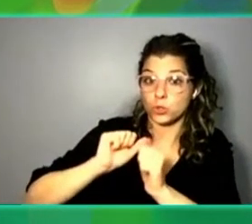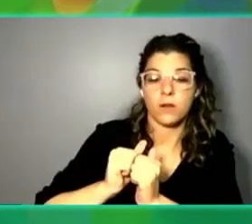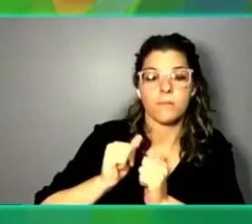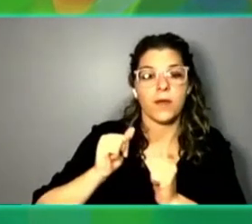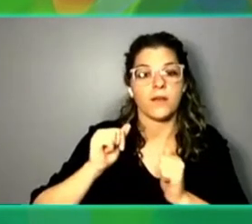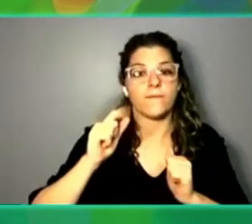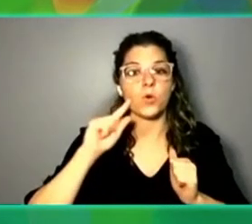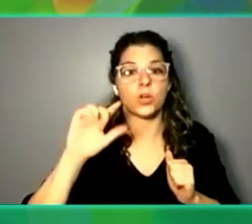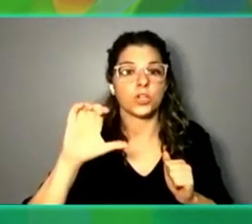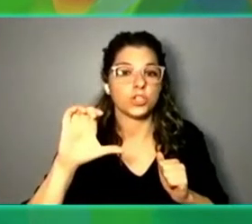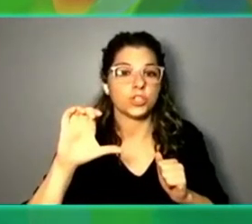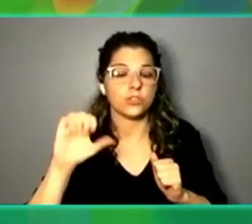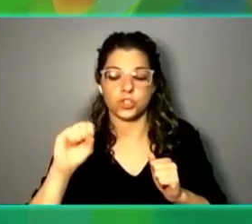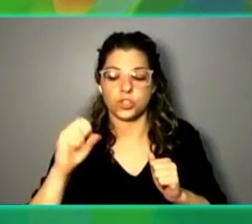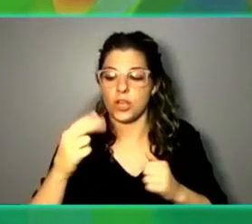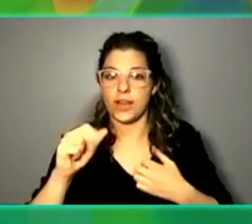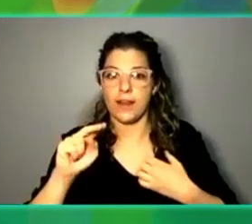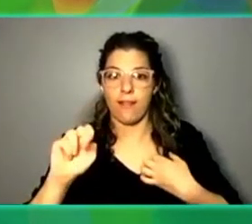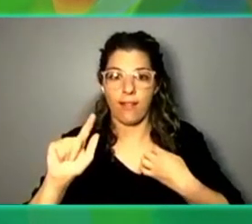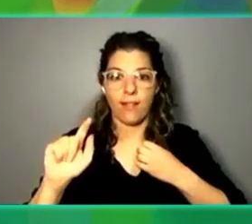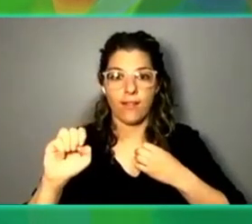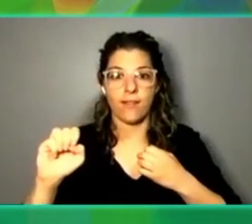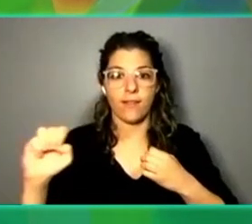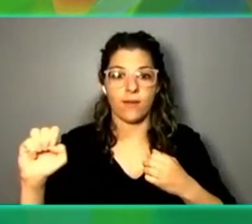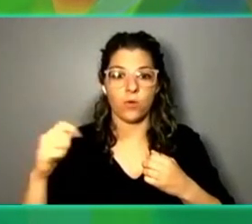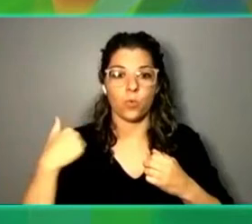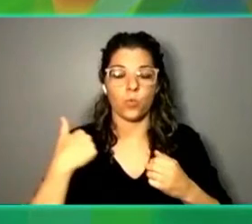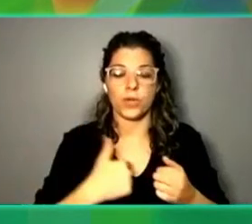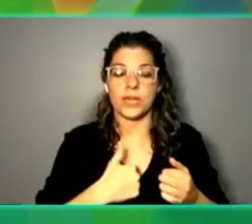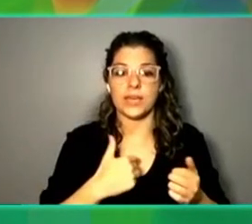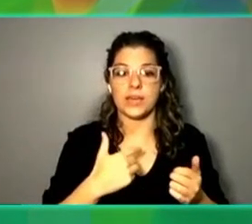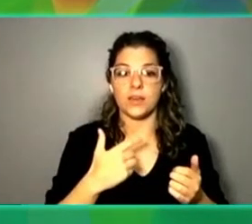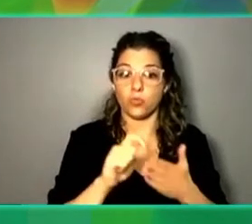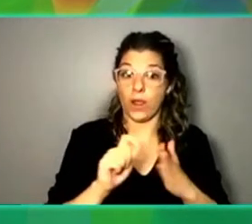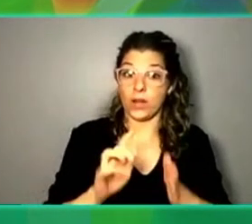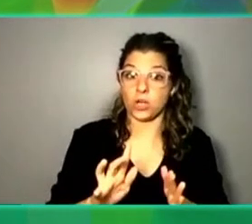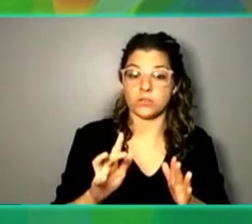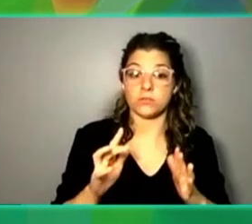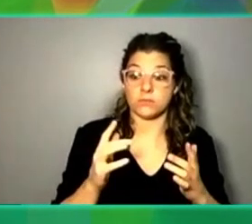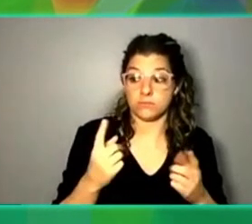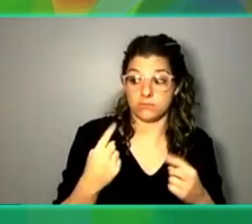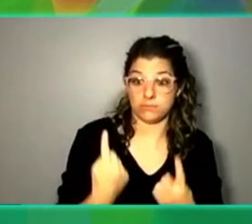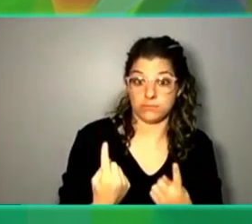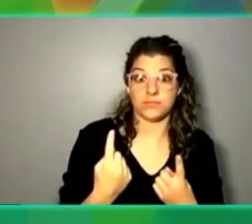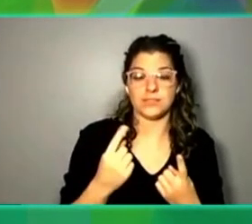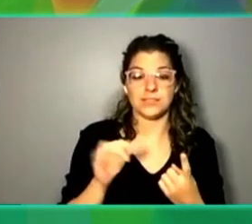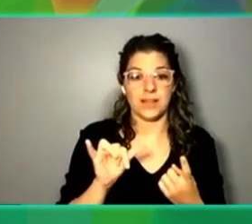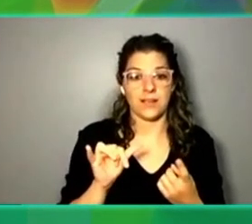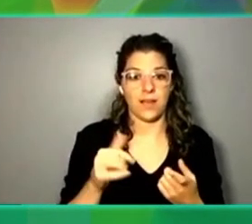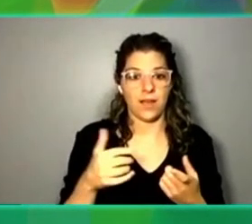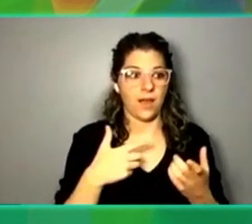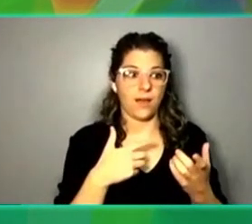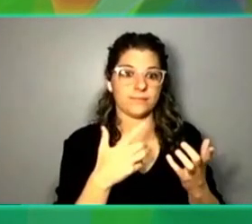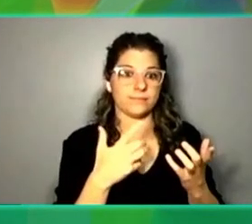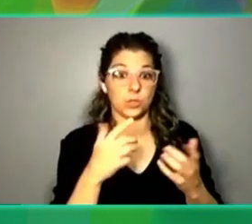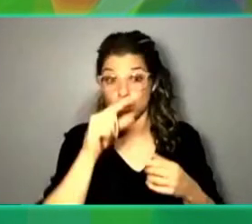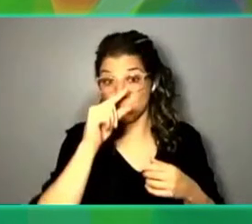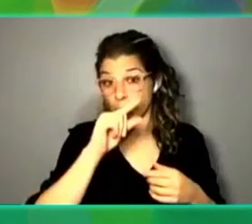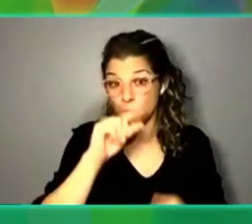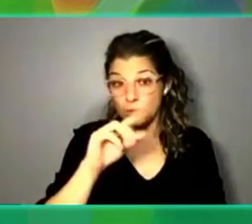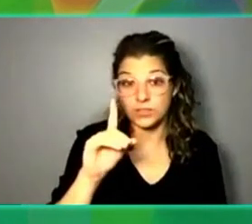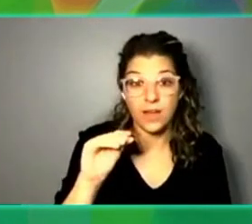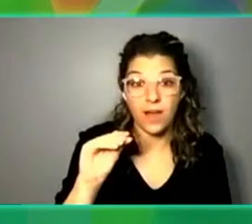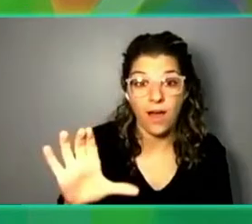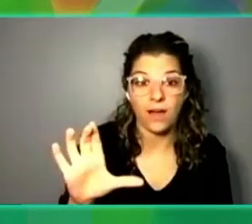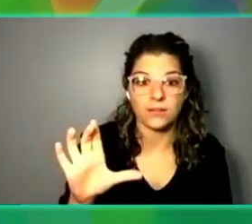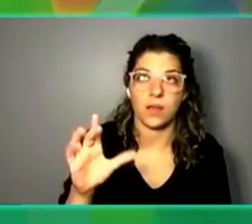and I as writers, these days it's like, Google Docs is like, oh